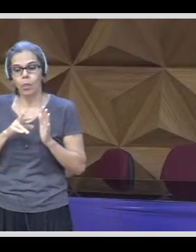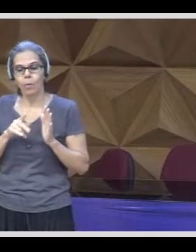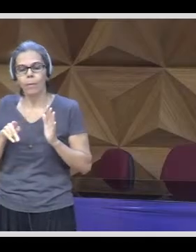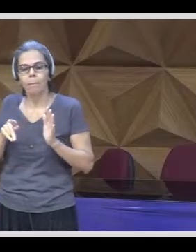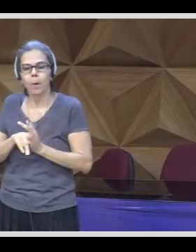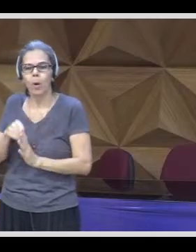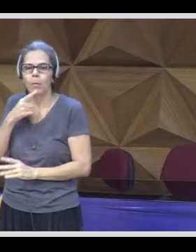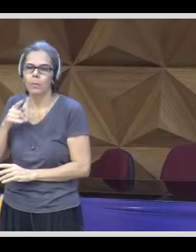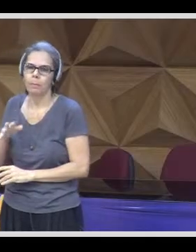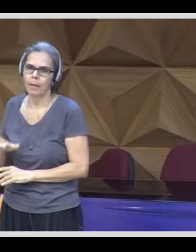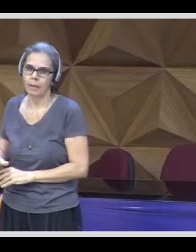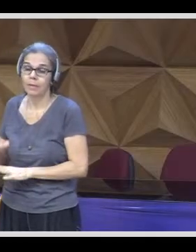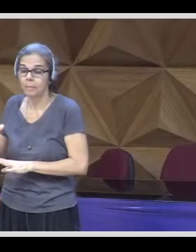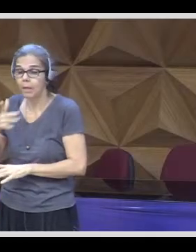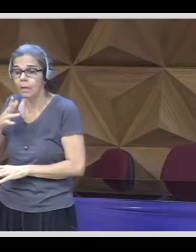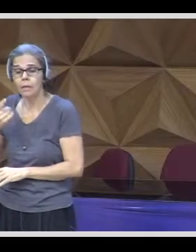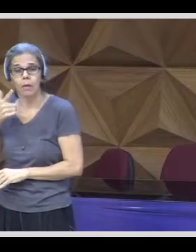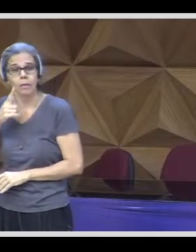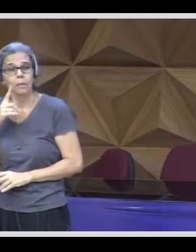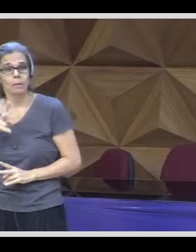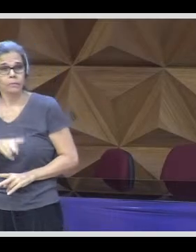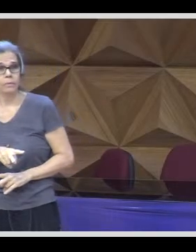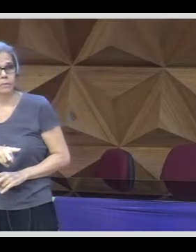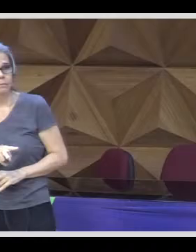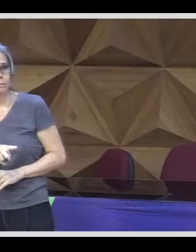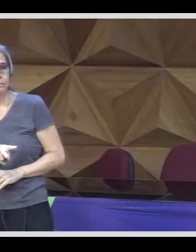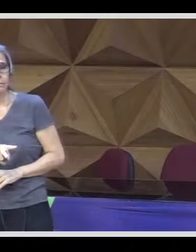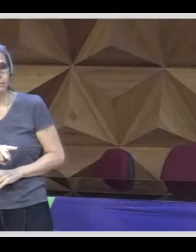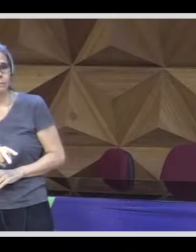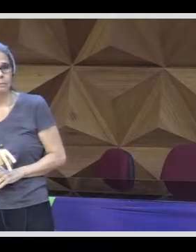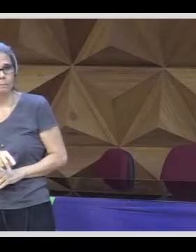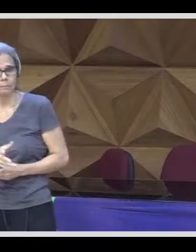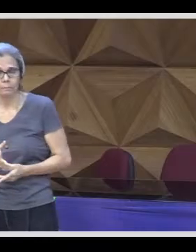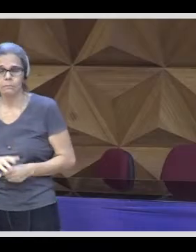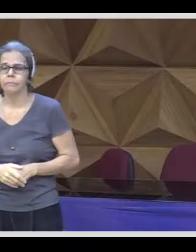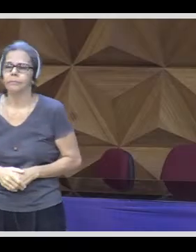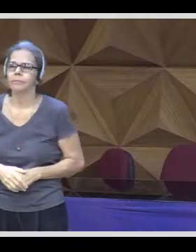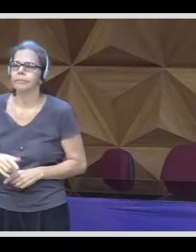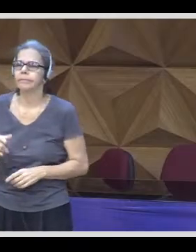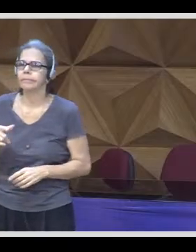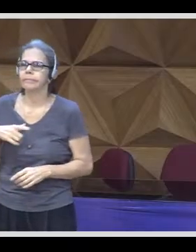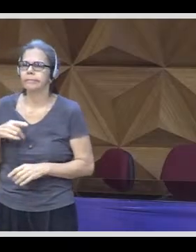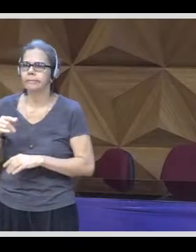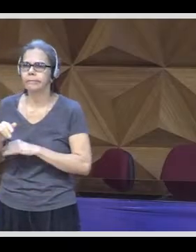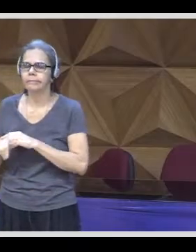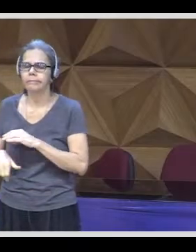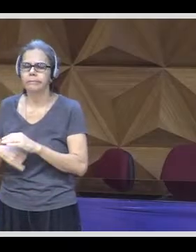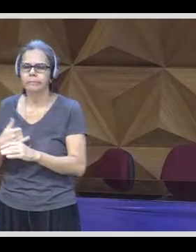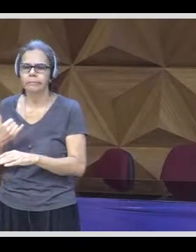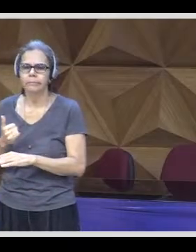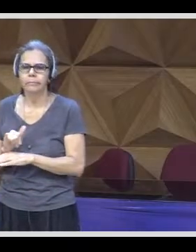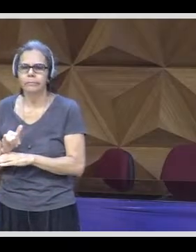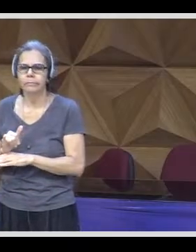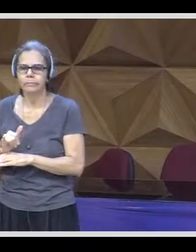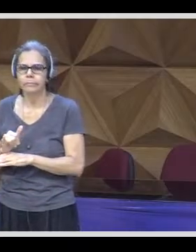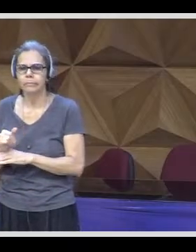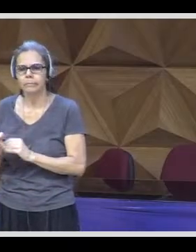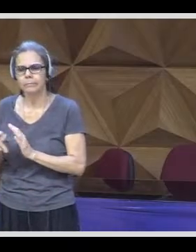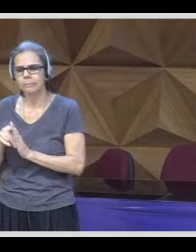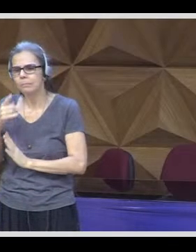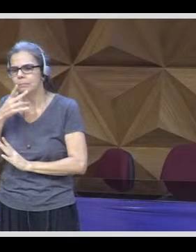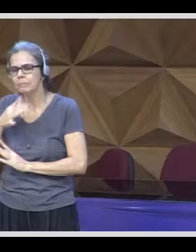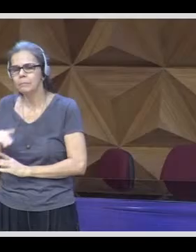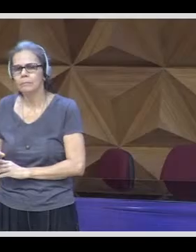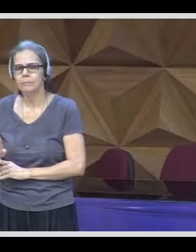also for YouTube Kids, which is also something that people tell me, but you have YouTube Kids. YouTube Kids is not completely safe either. Here,